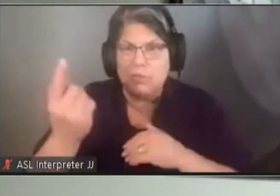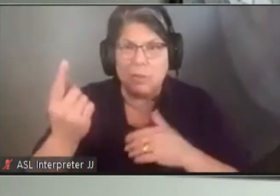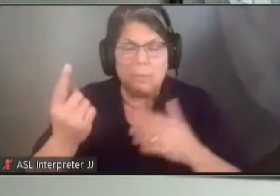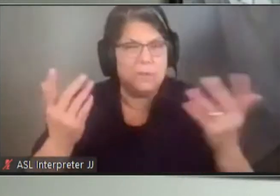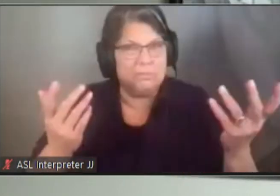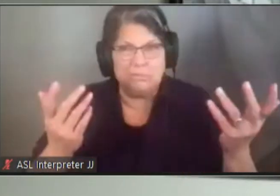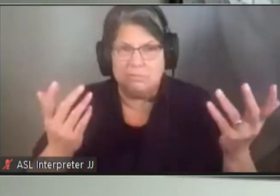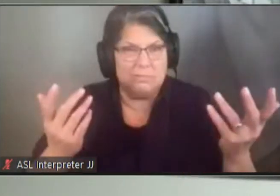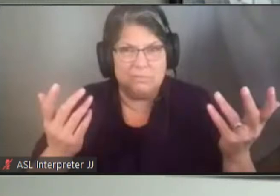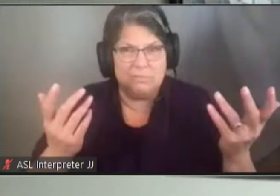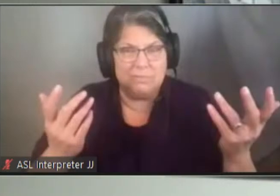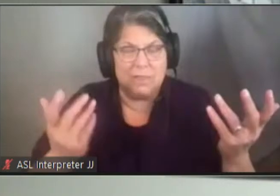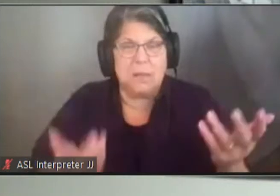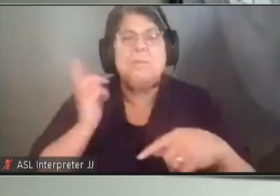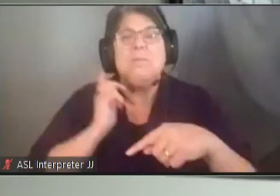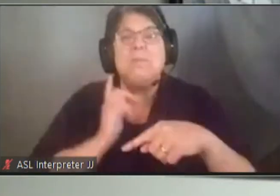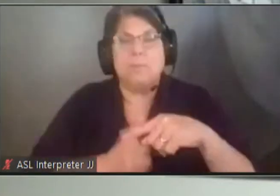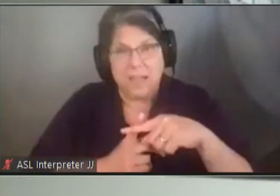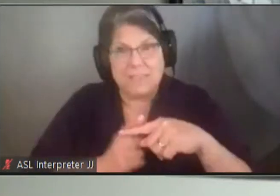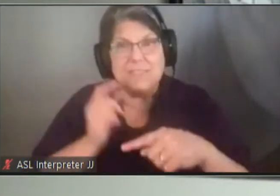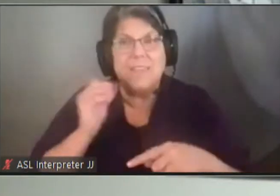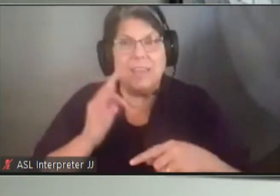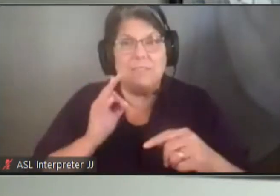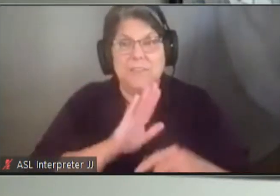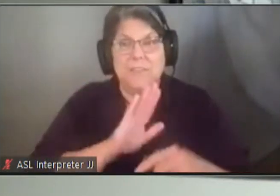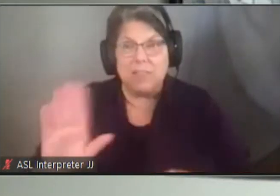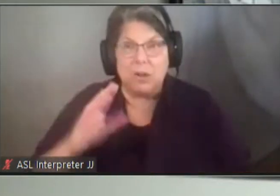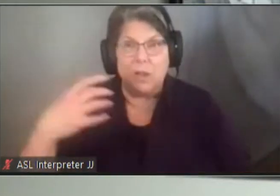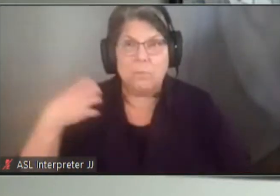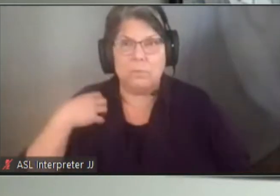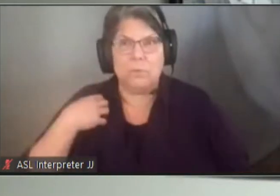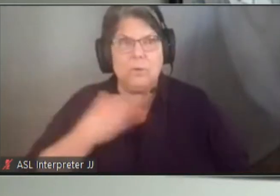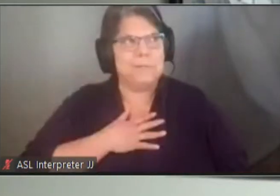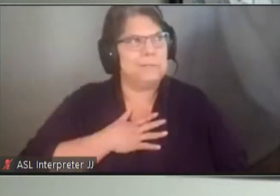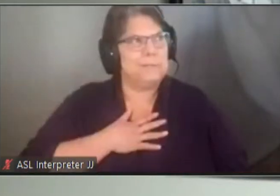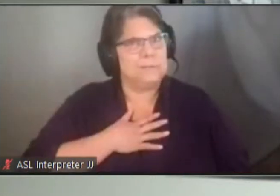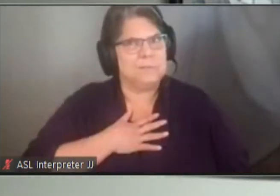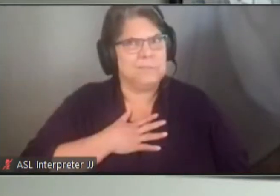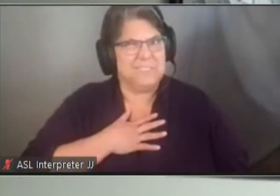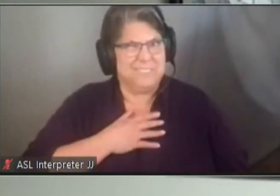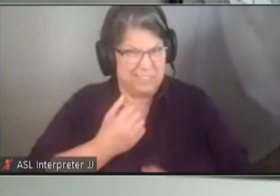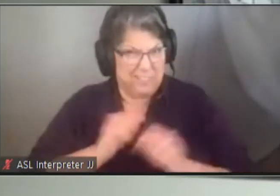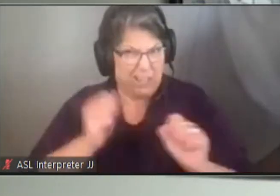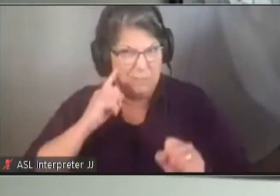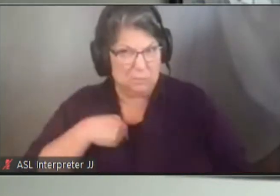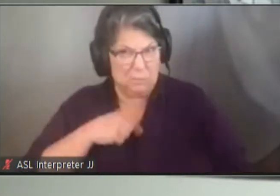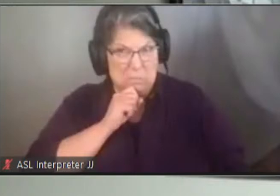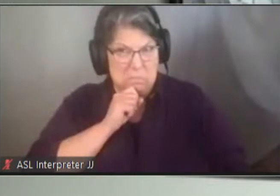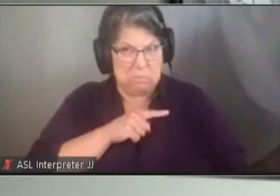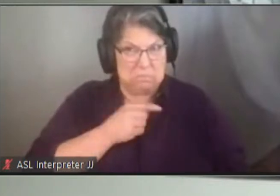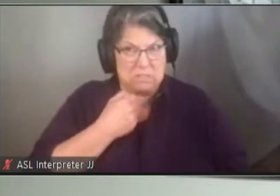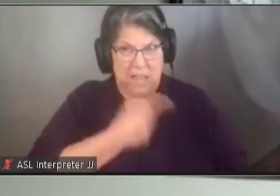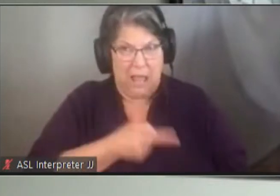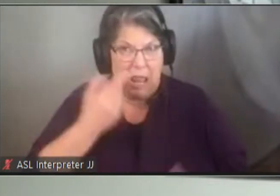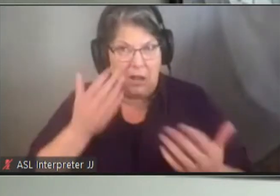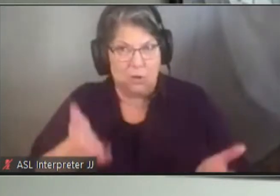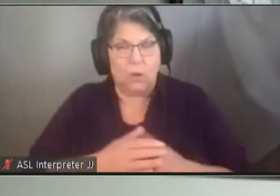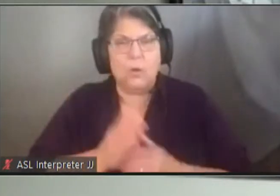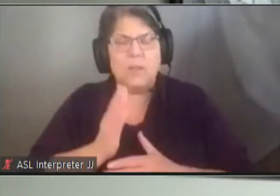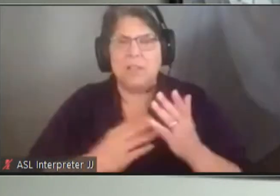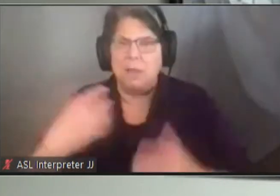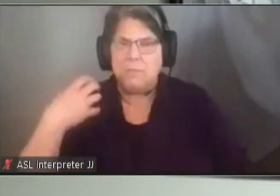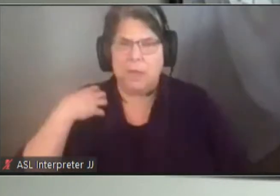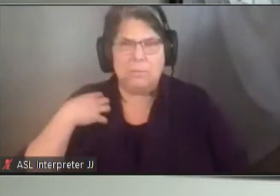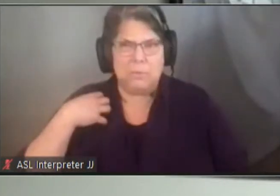well when their employers may worry about the security of doing this. And some of the employers are concerned